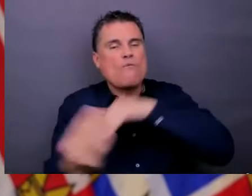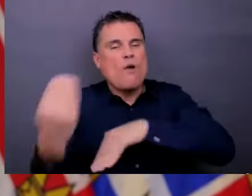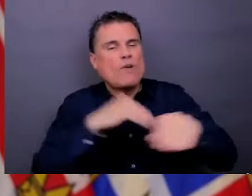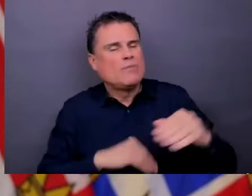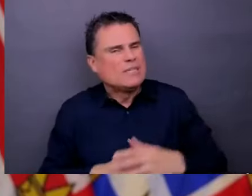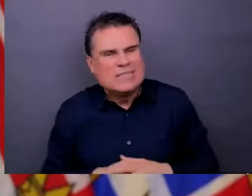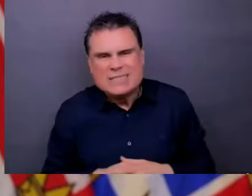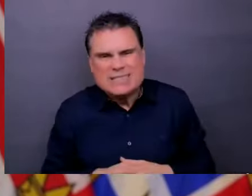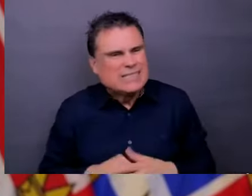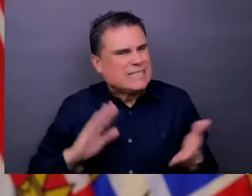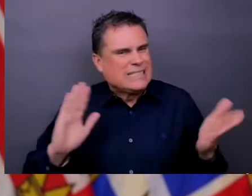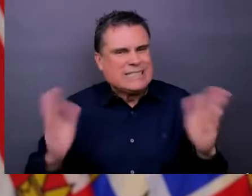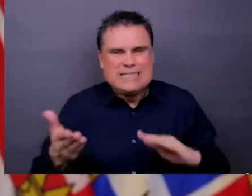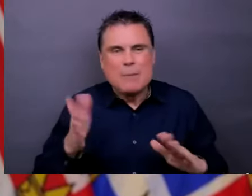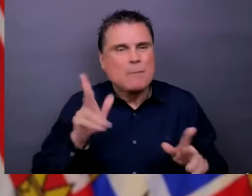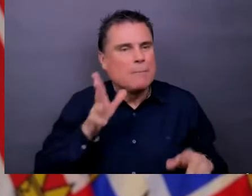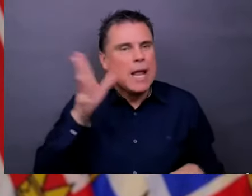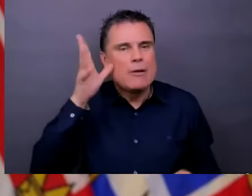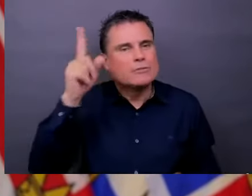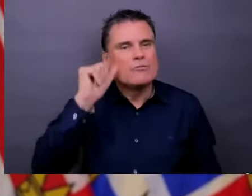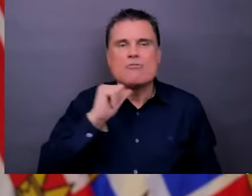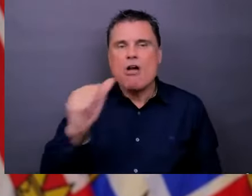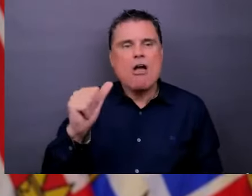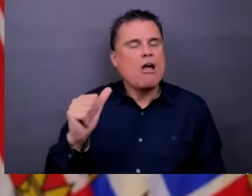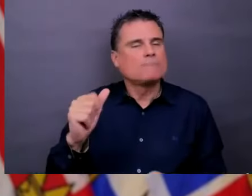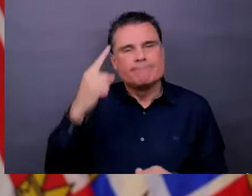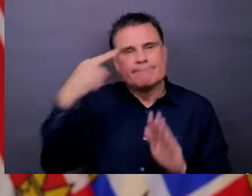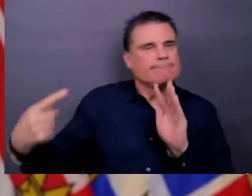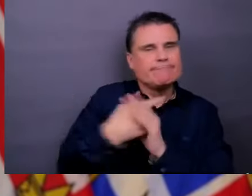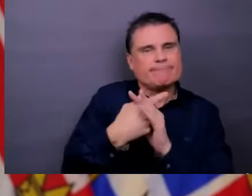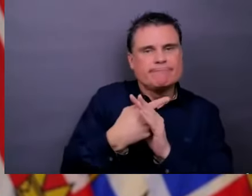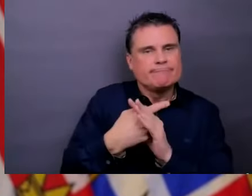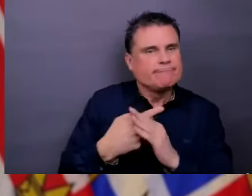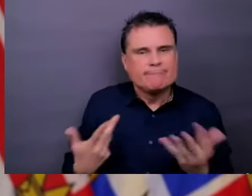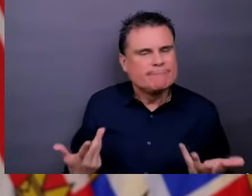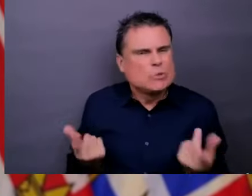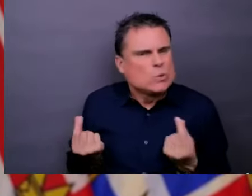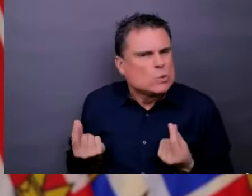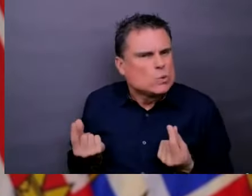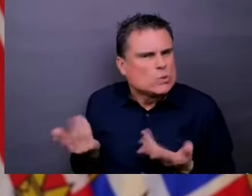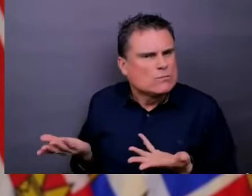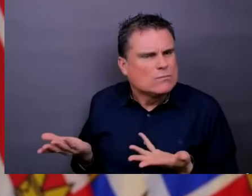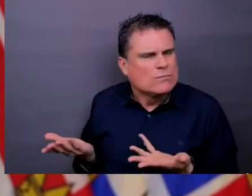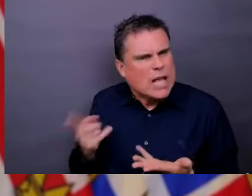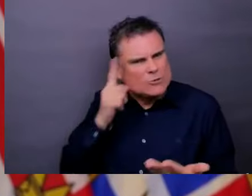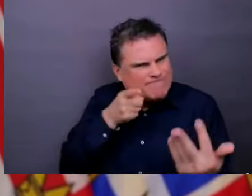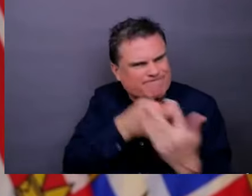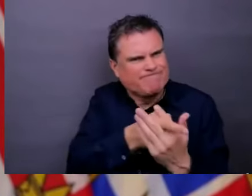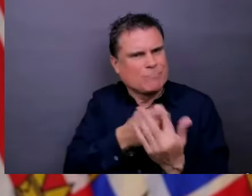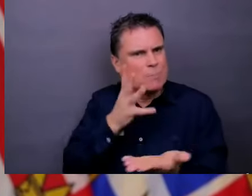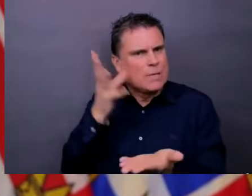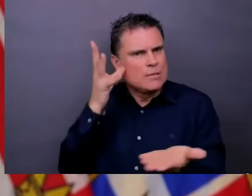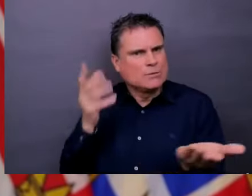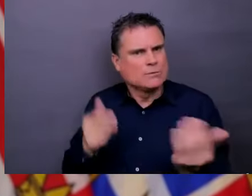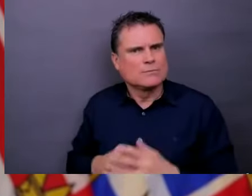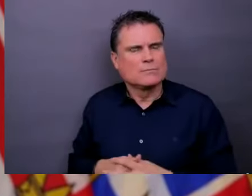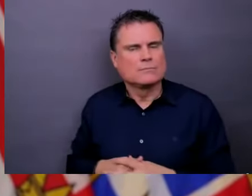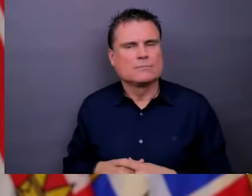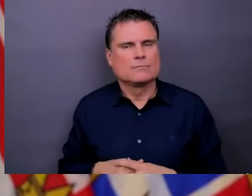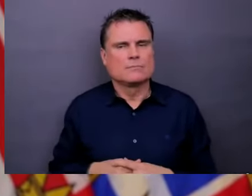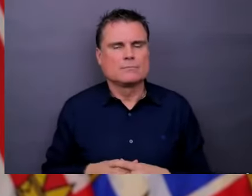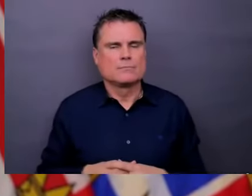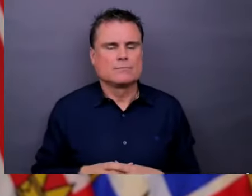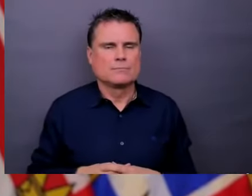Fraser Health region, in Vancouver Coastal, the Lower Mainland, but also other places, that we are seeing exposures that